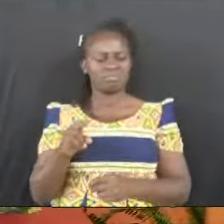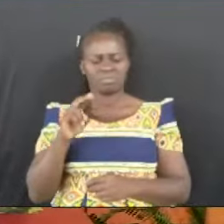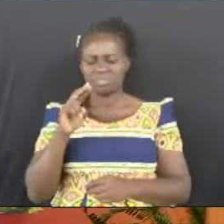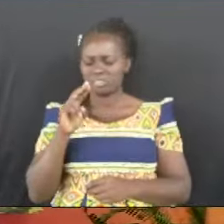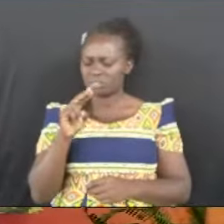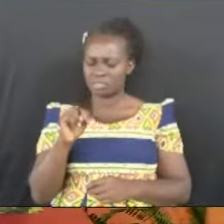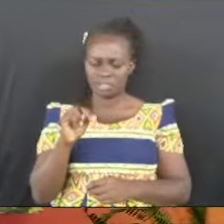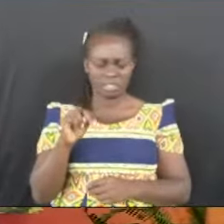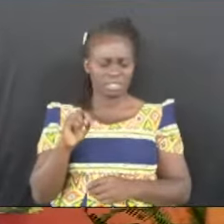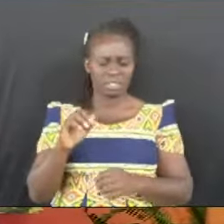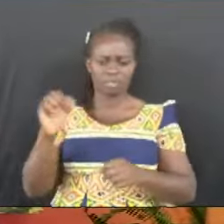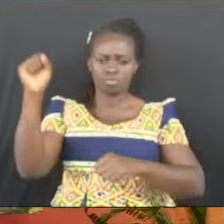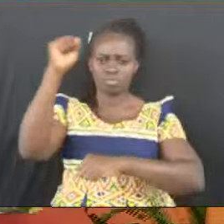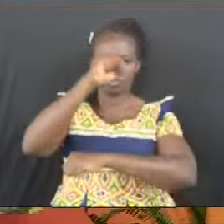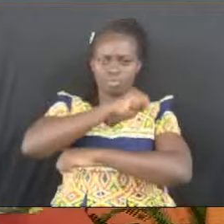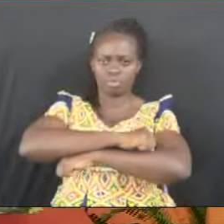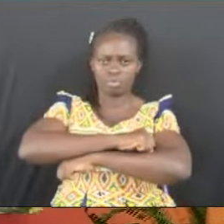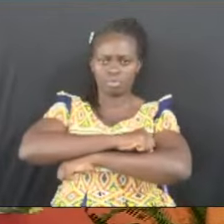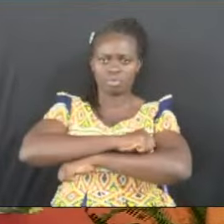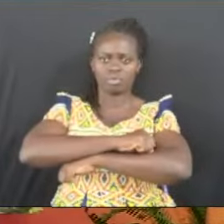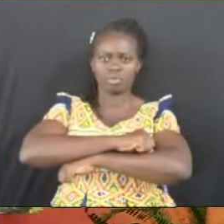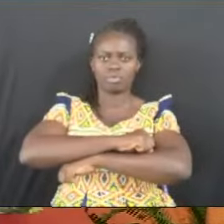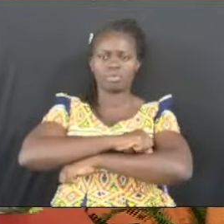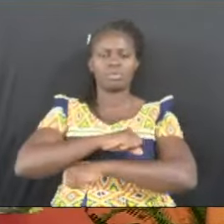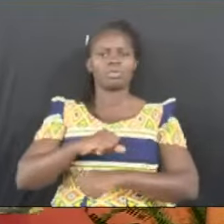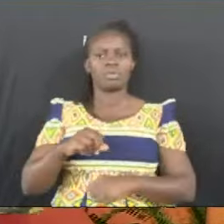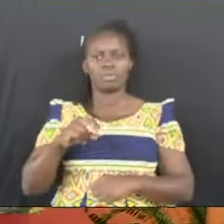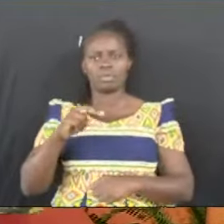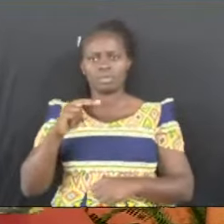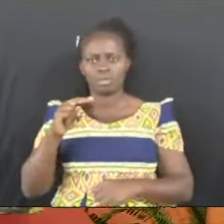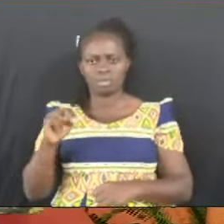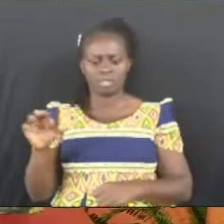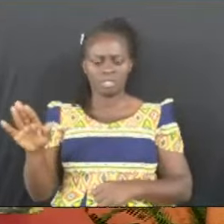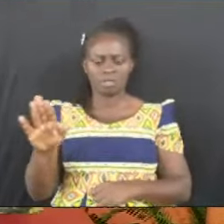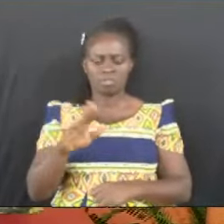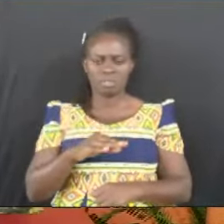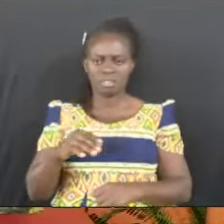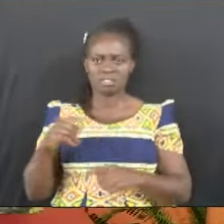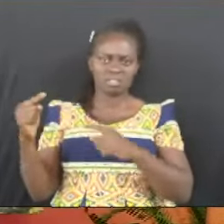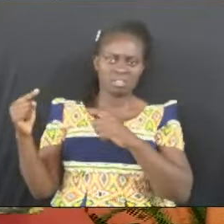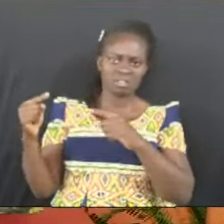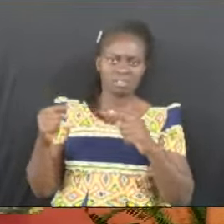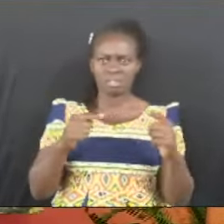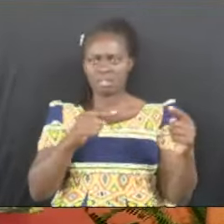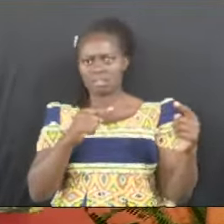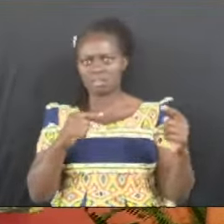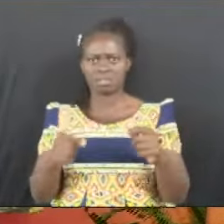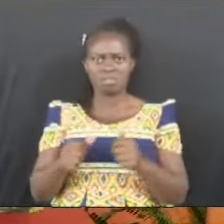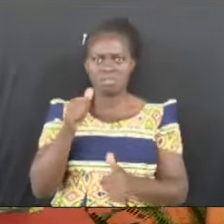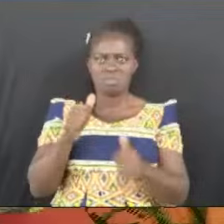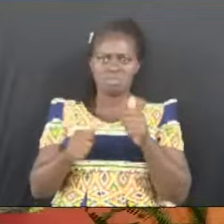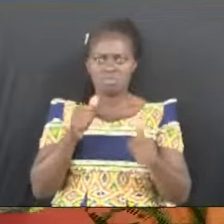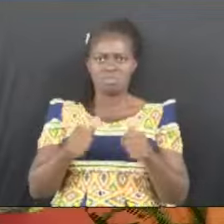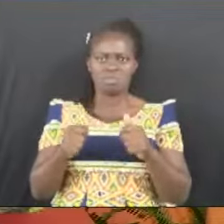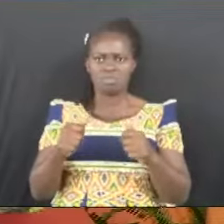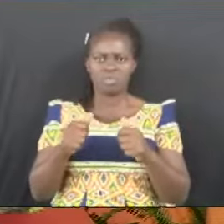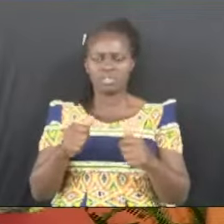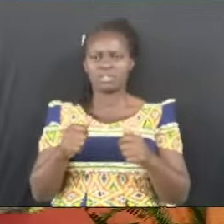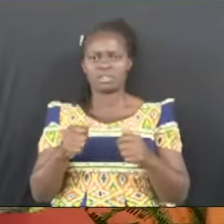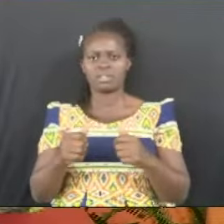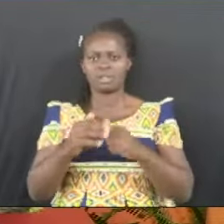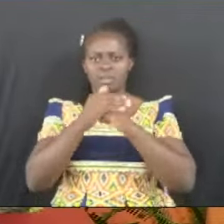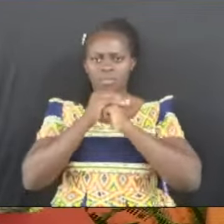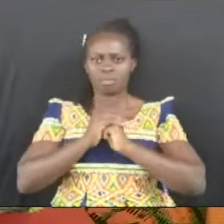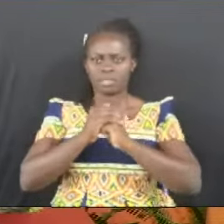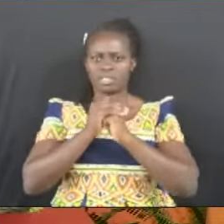environment, not in a place where we are arguing about which religion is better than the other,